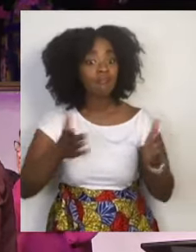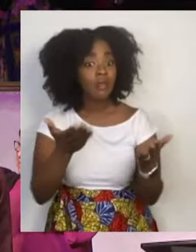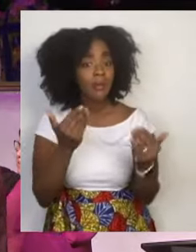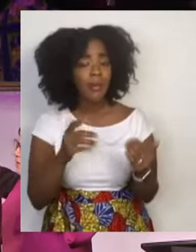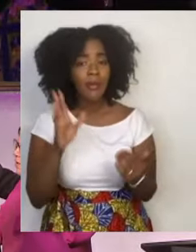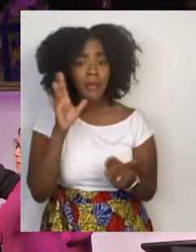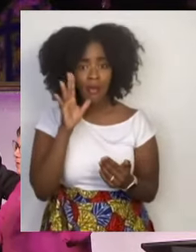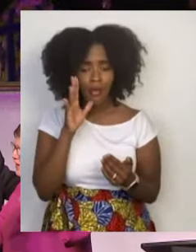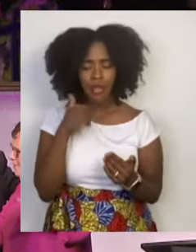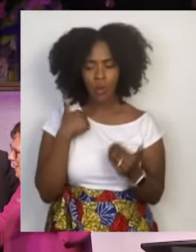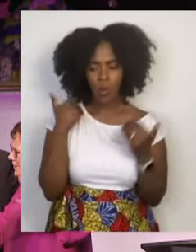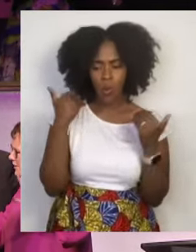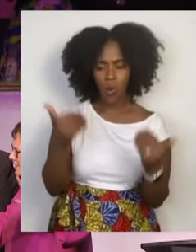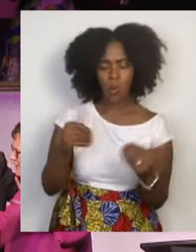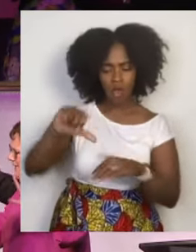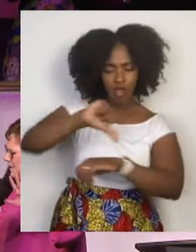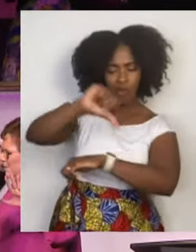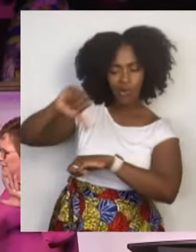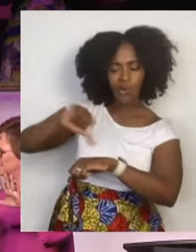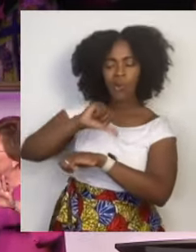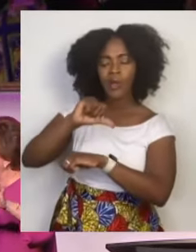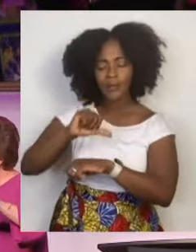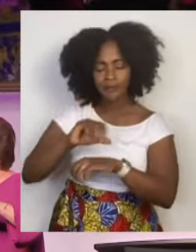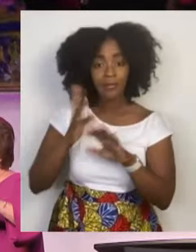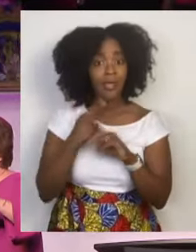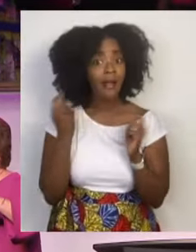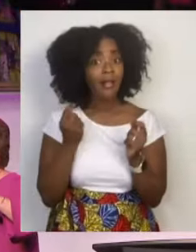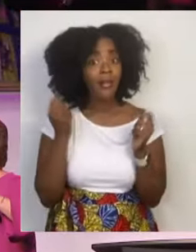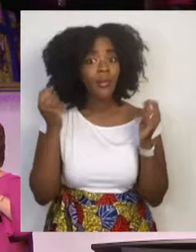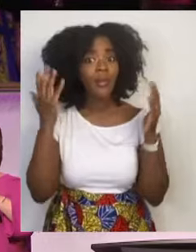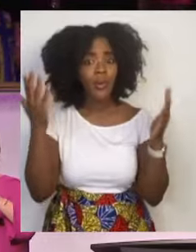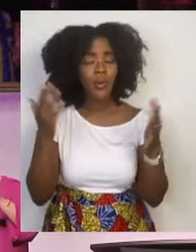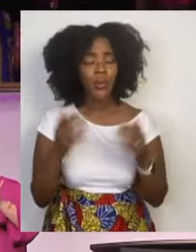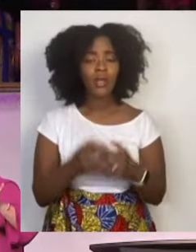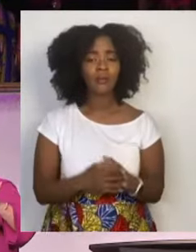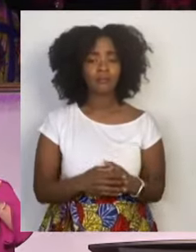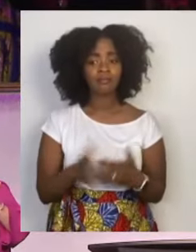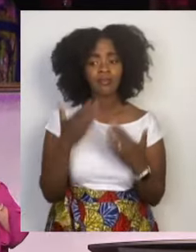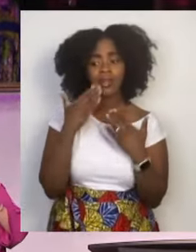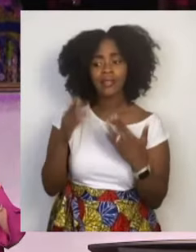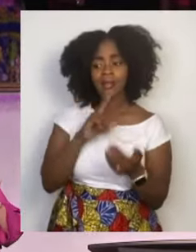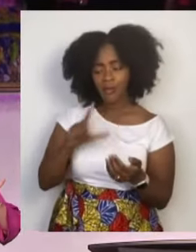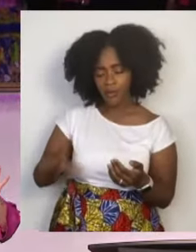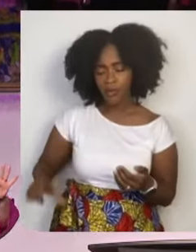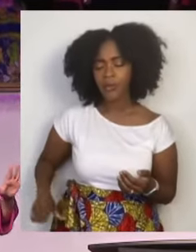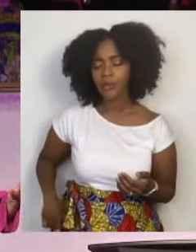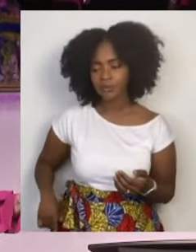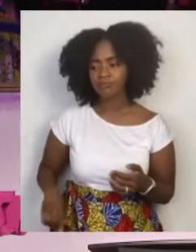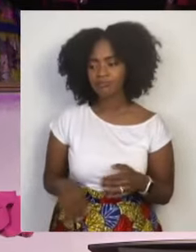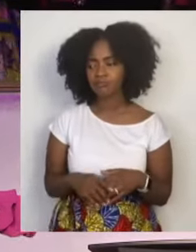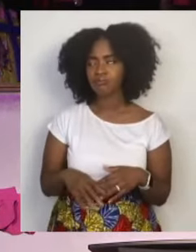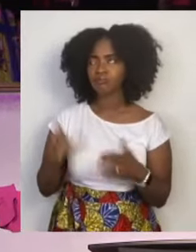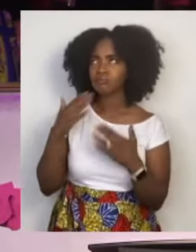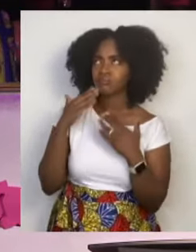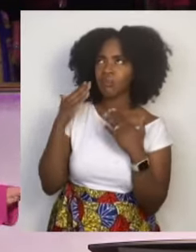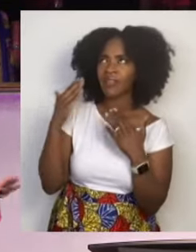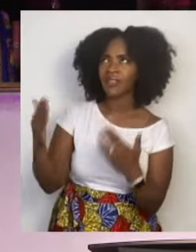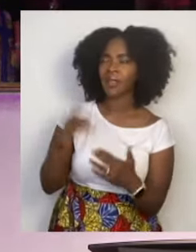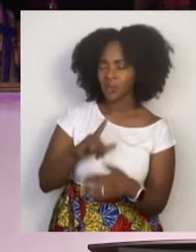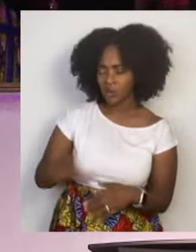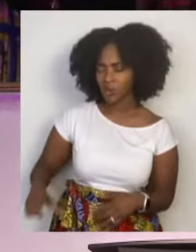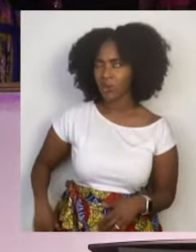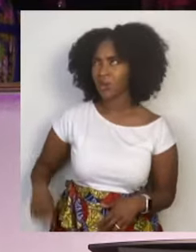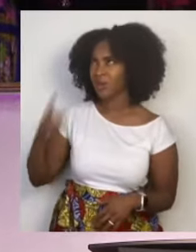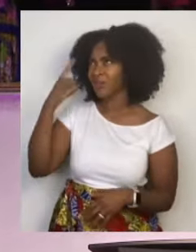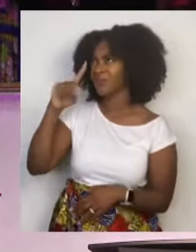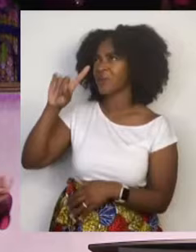I thank you, Lord. I thank you, Lord. I thank you, Lord, for the grace to handle